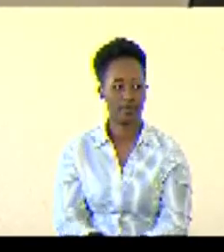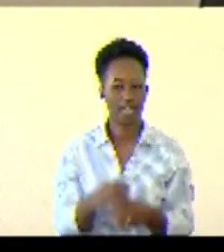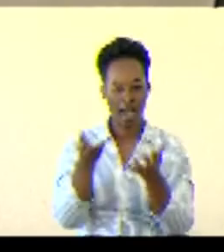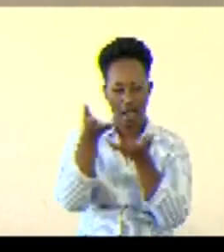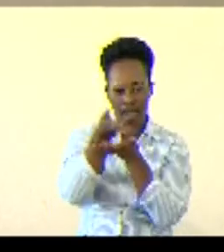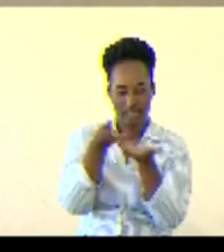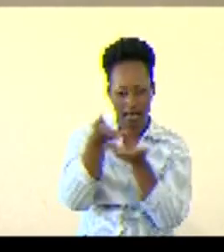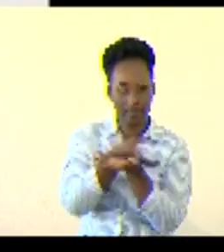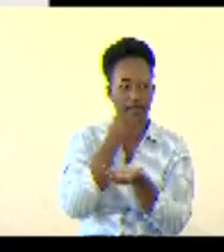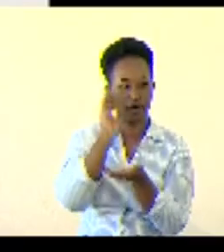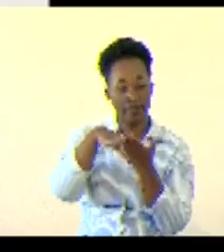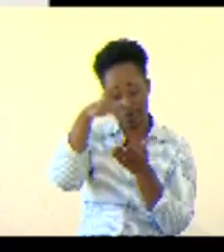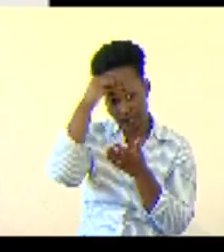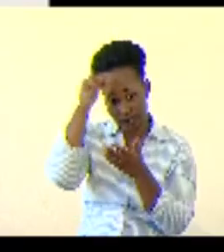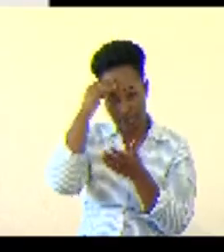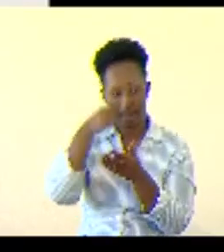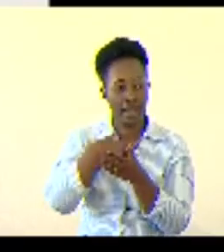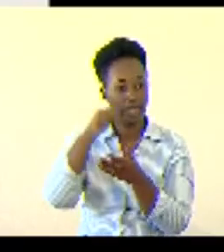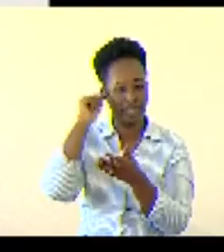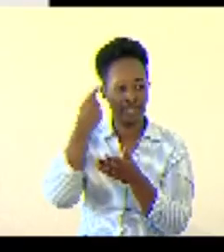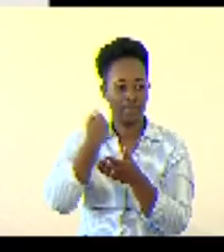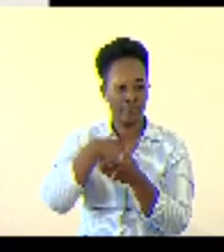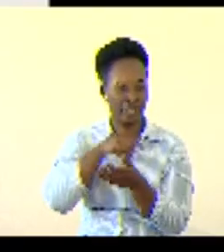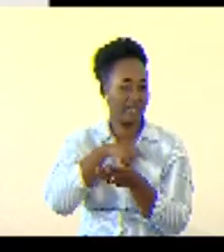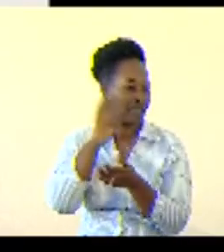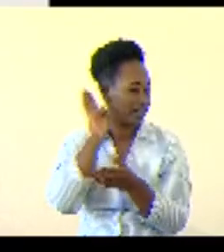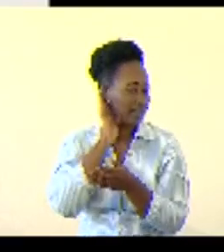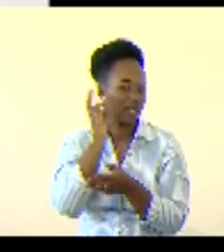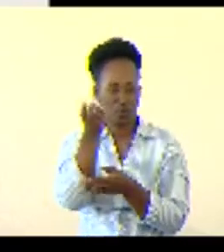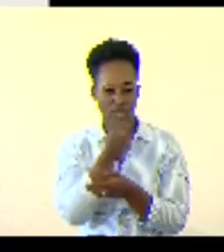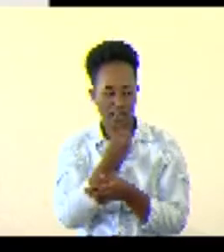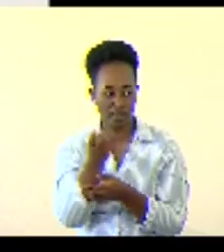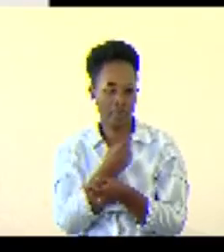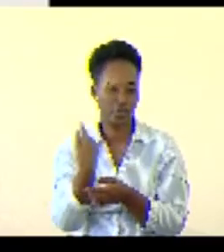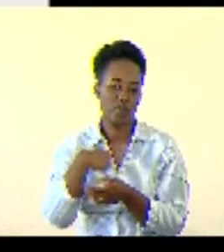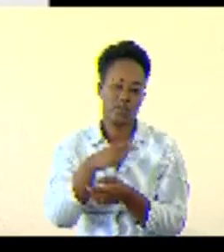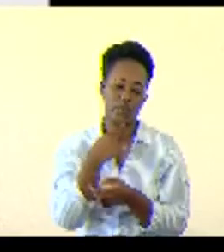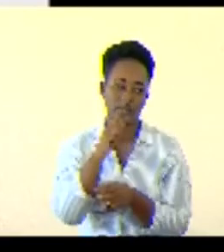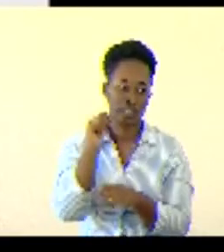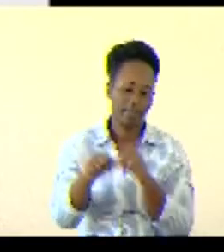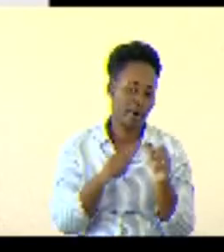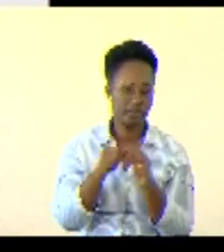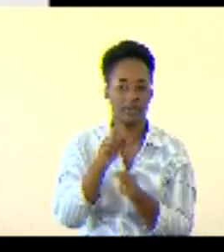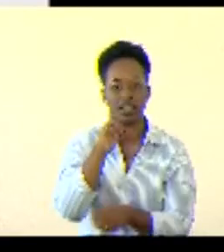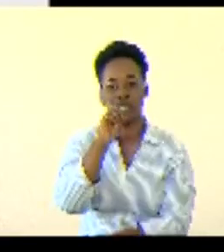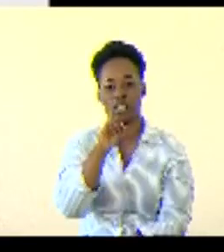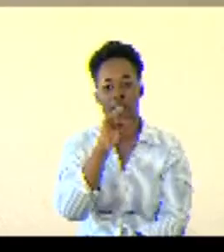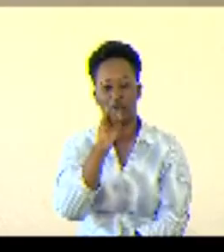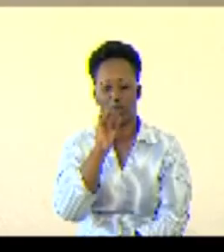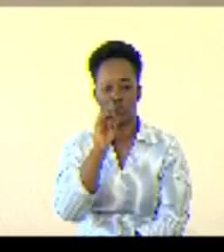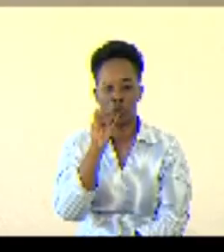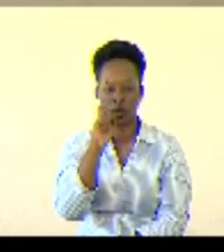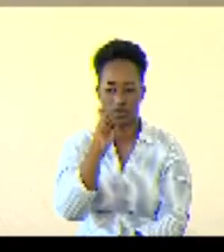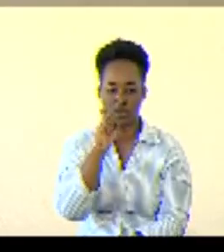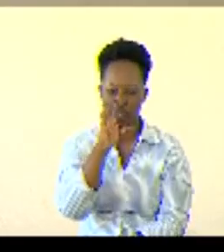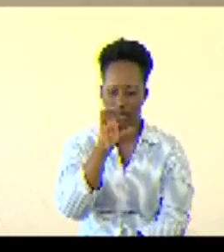lesson. Student, I think we've been hearing active transport. We talked about endocytosis. We talked about,